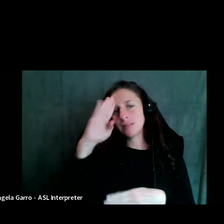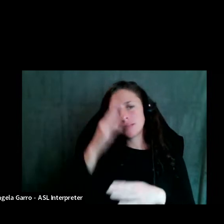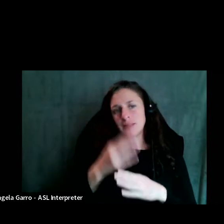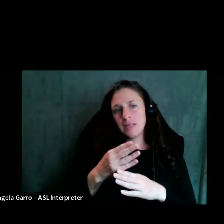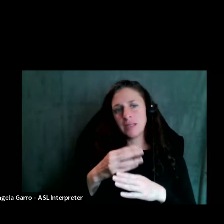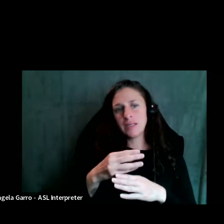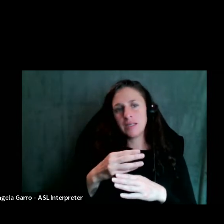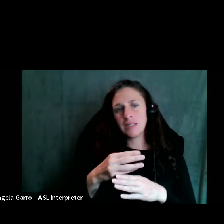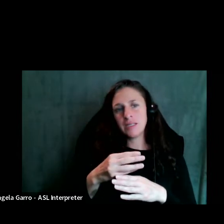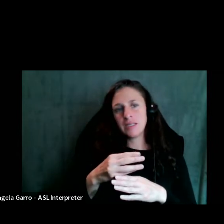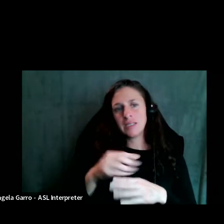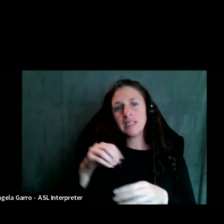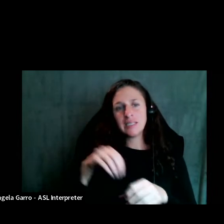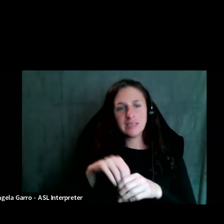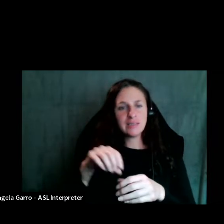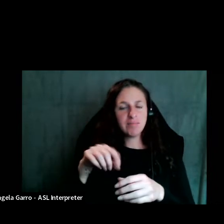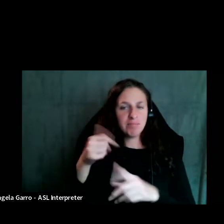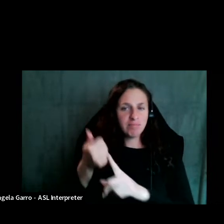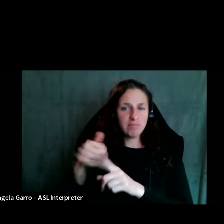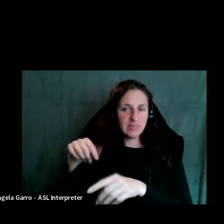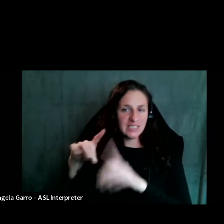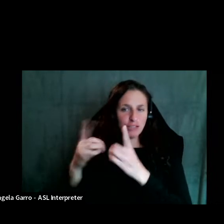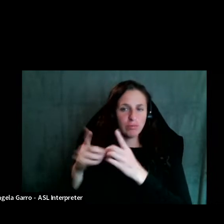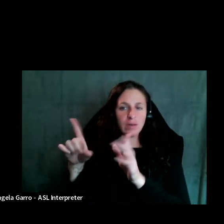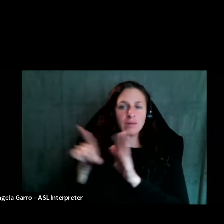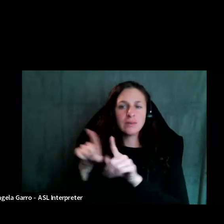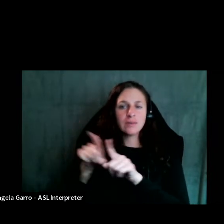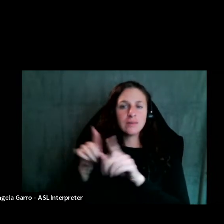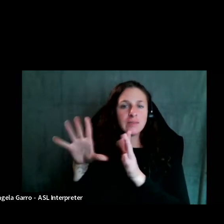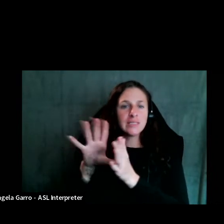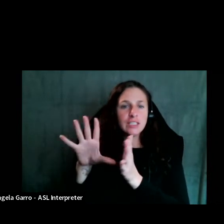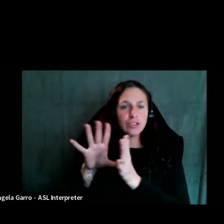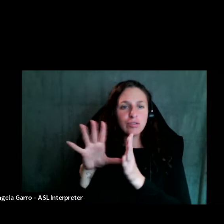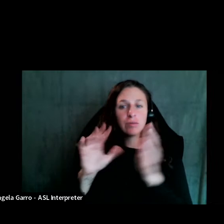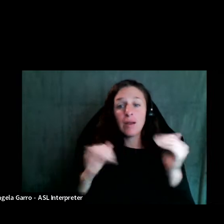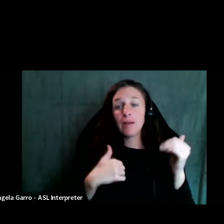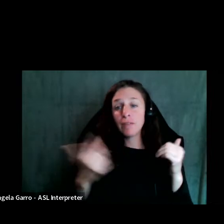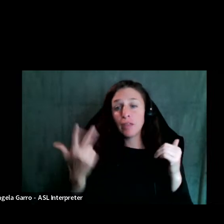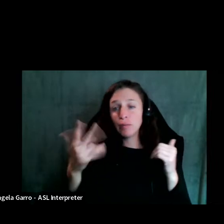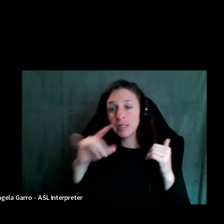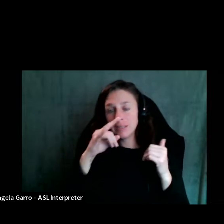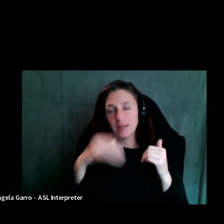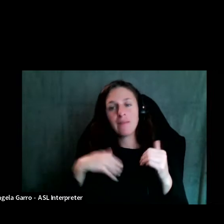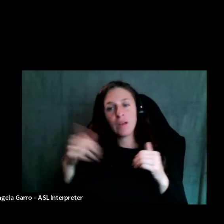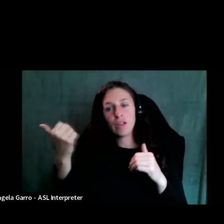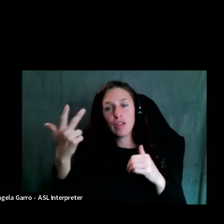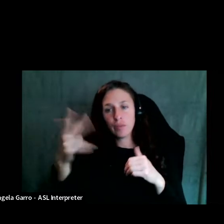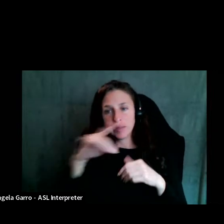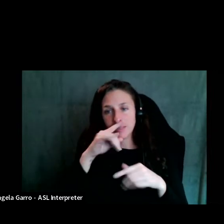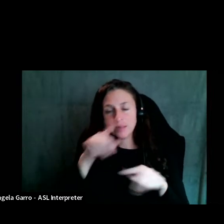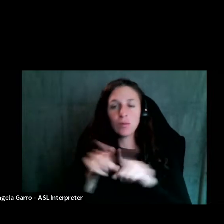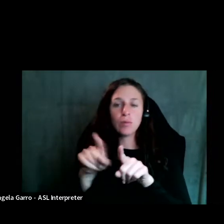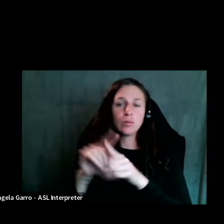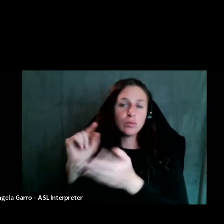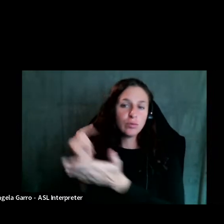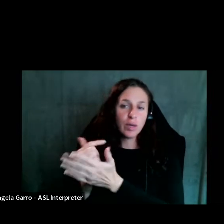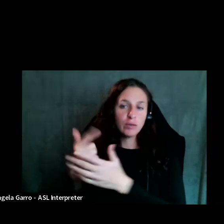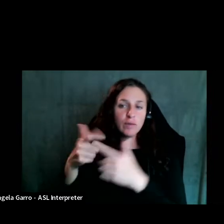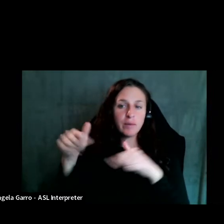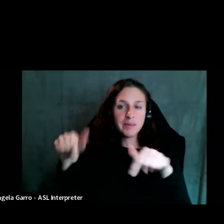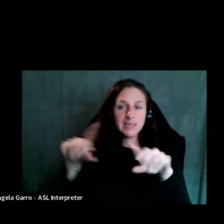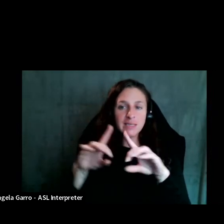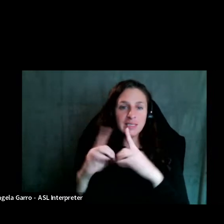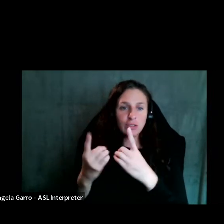a senior in this district. And I've had other three children that also graduated from this